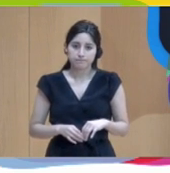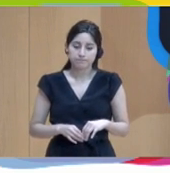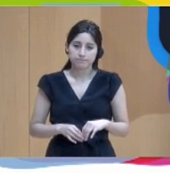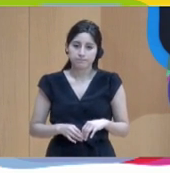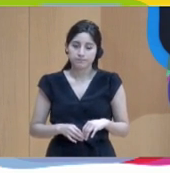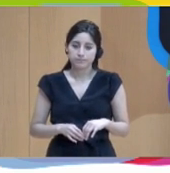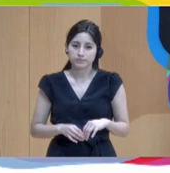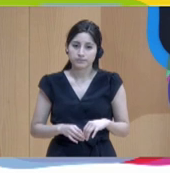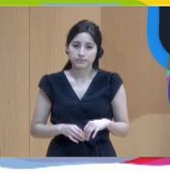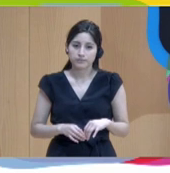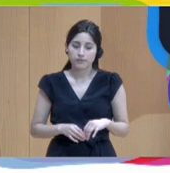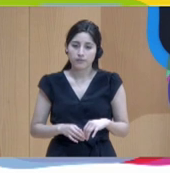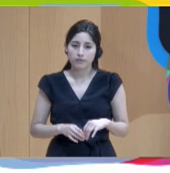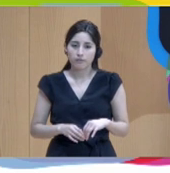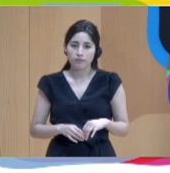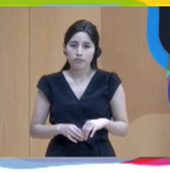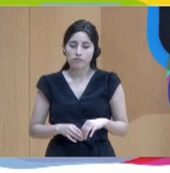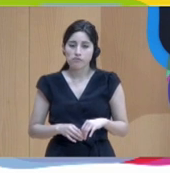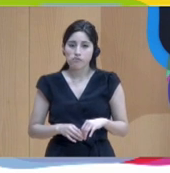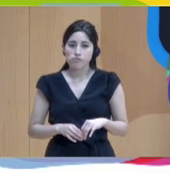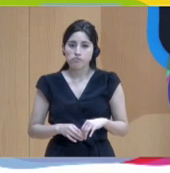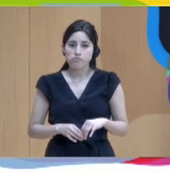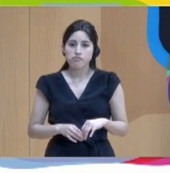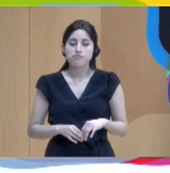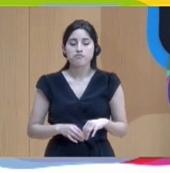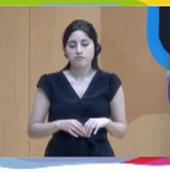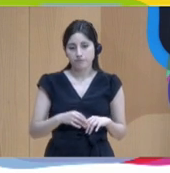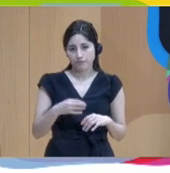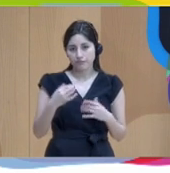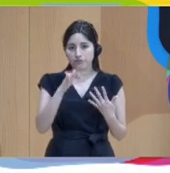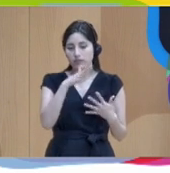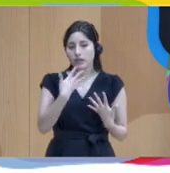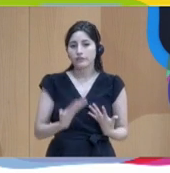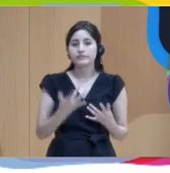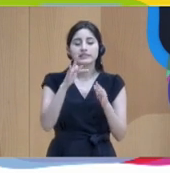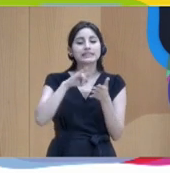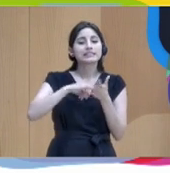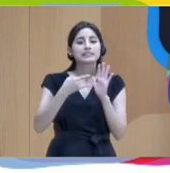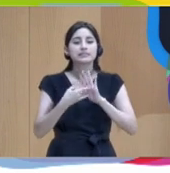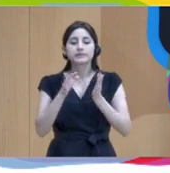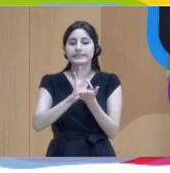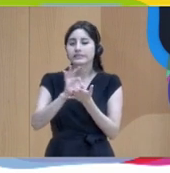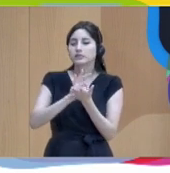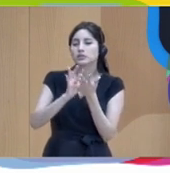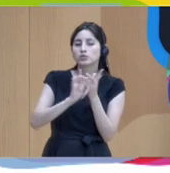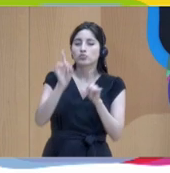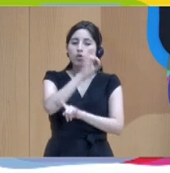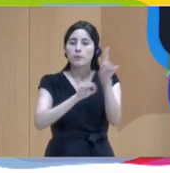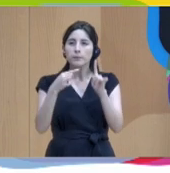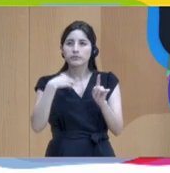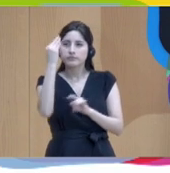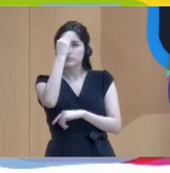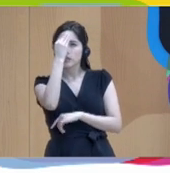and challenges in the service systems. I think in Finland we have few things that